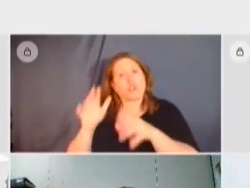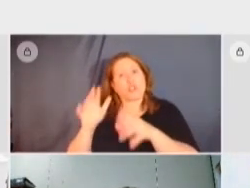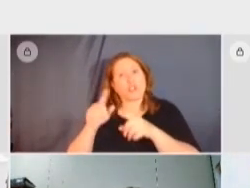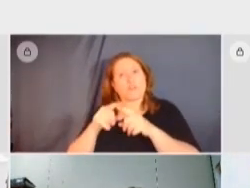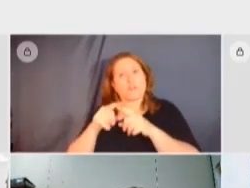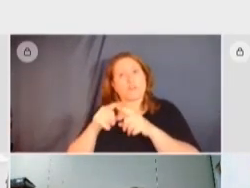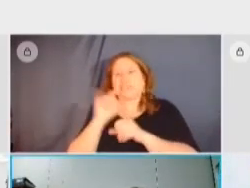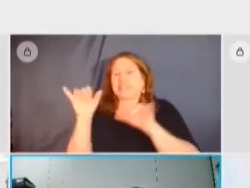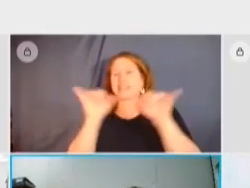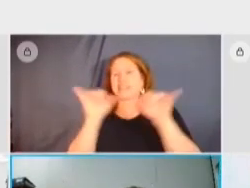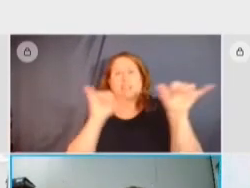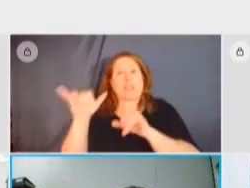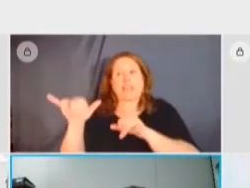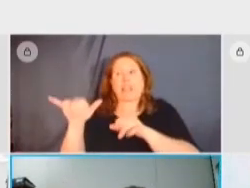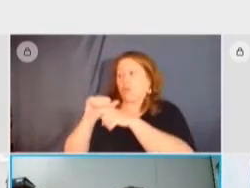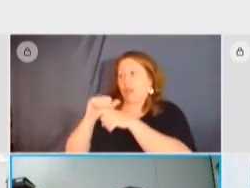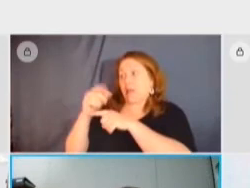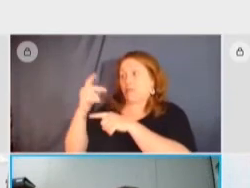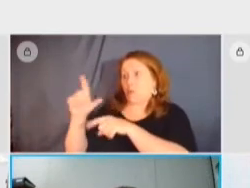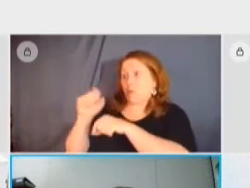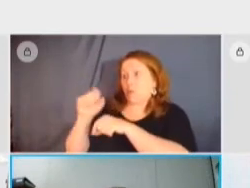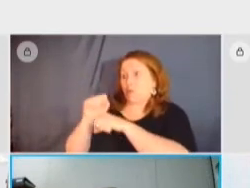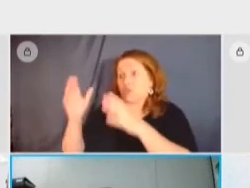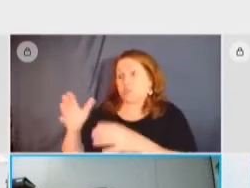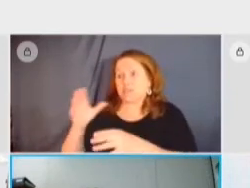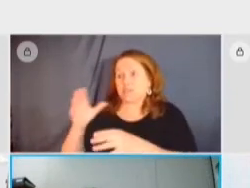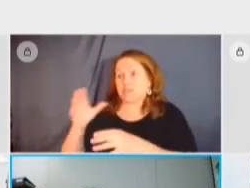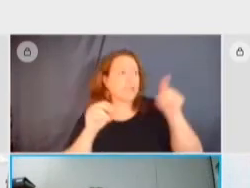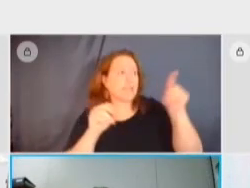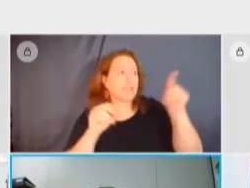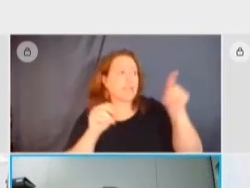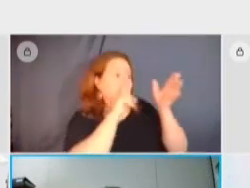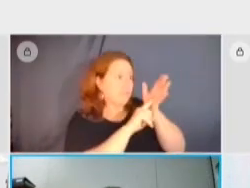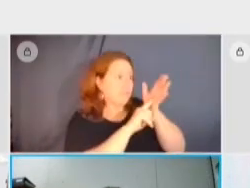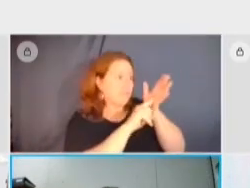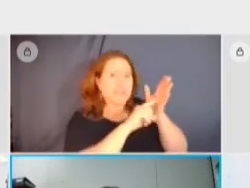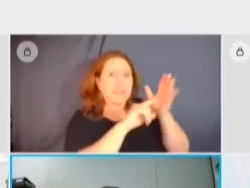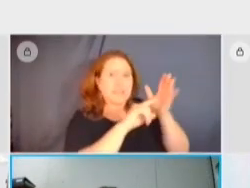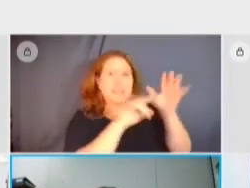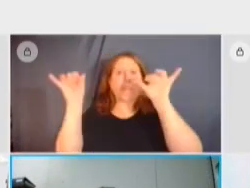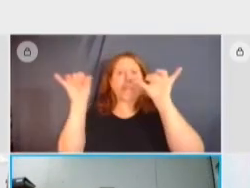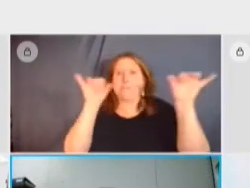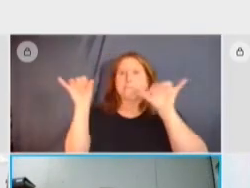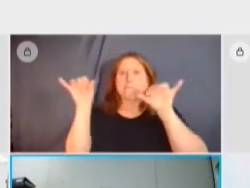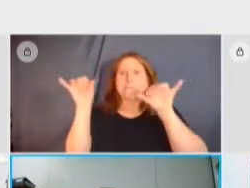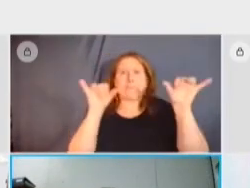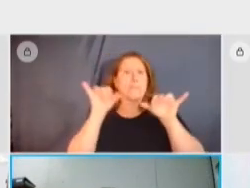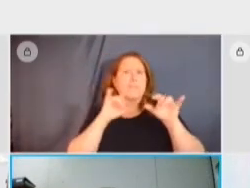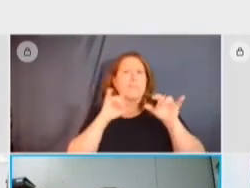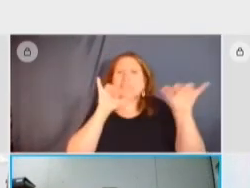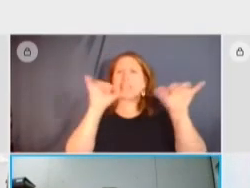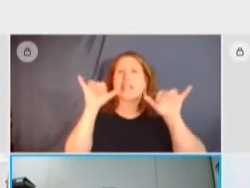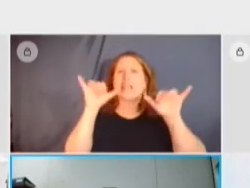It's not necessary. It's not being done at the same time, but the standards should be the same.